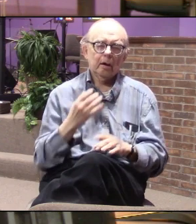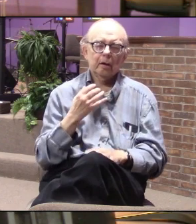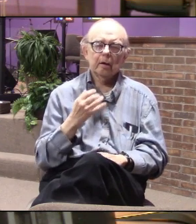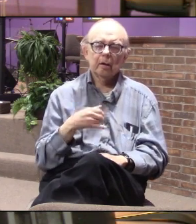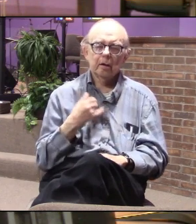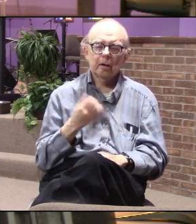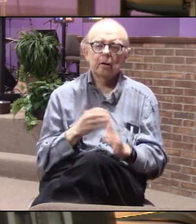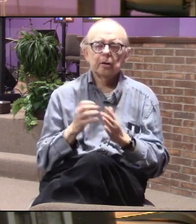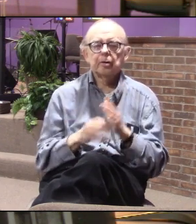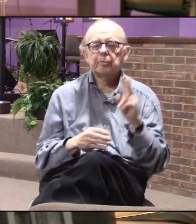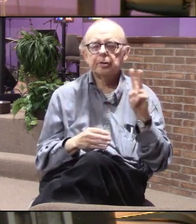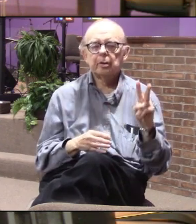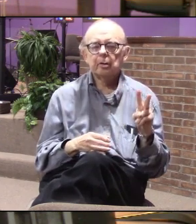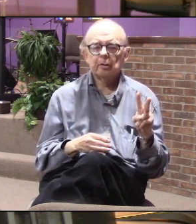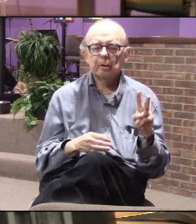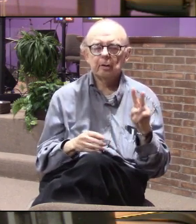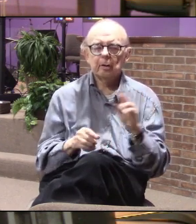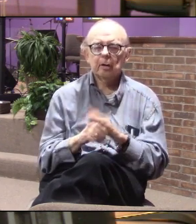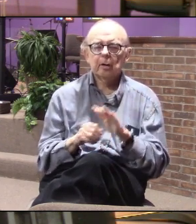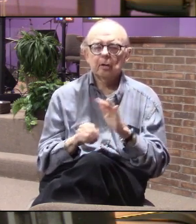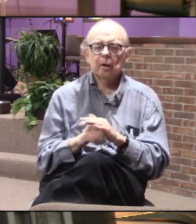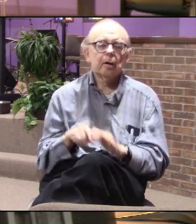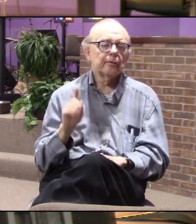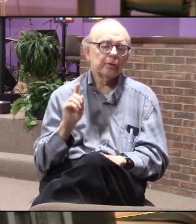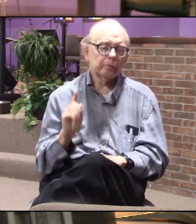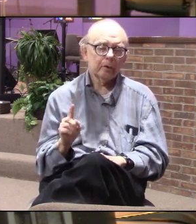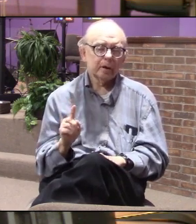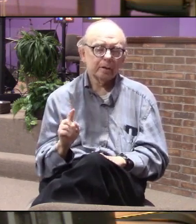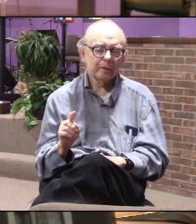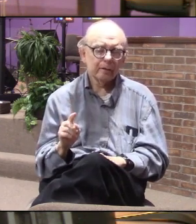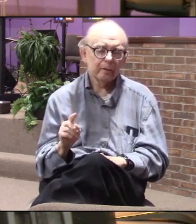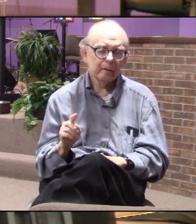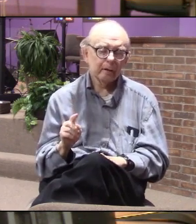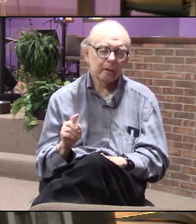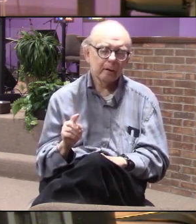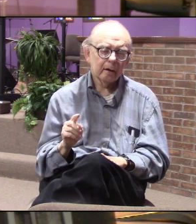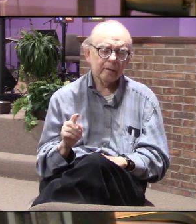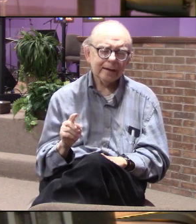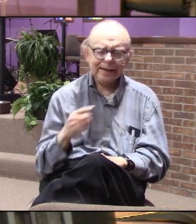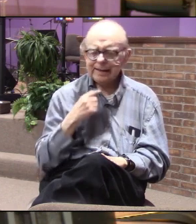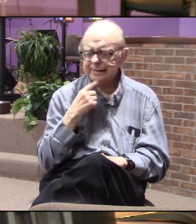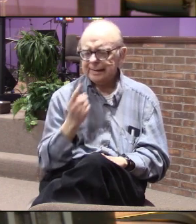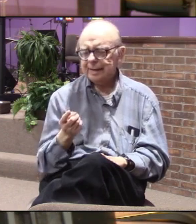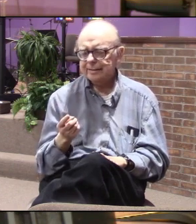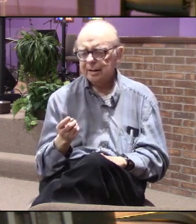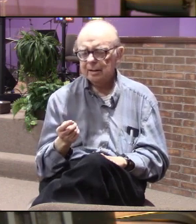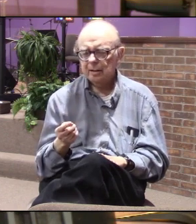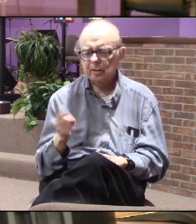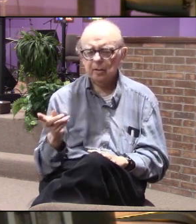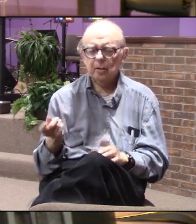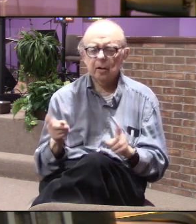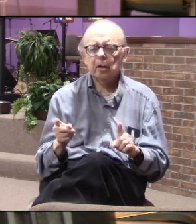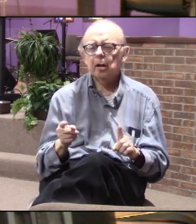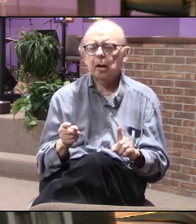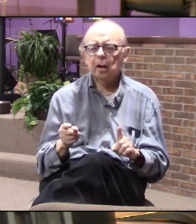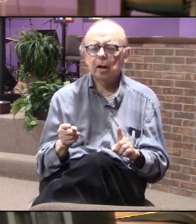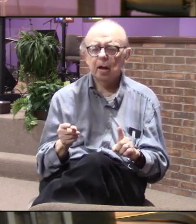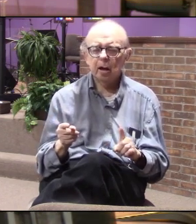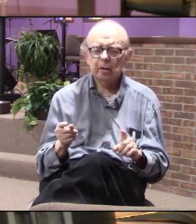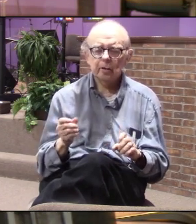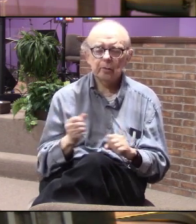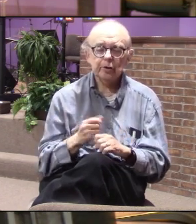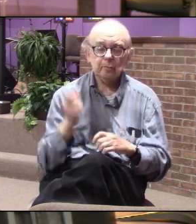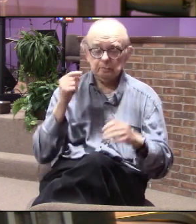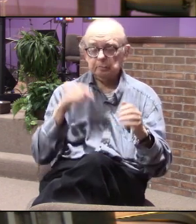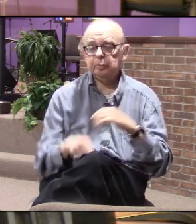Jonah chapter 2 in verse number 1. And he says that when you hit